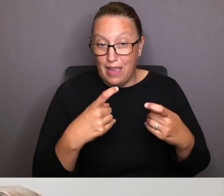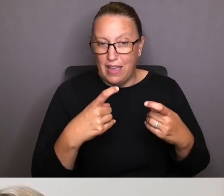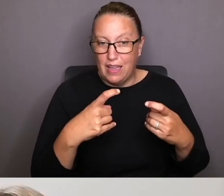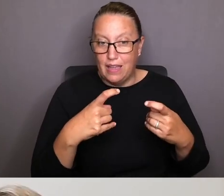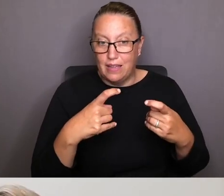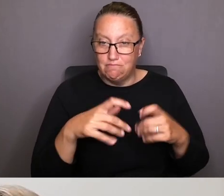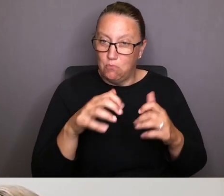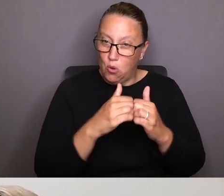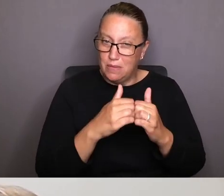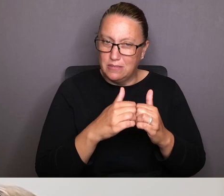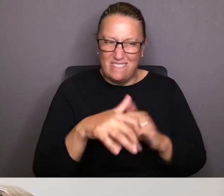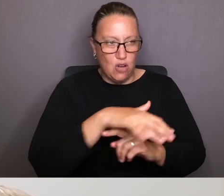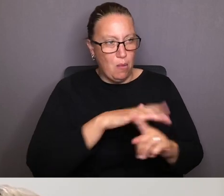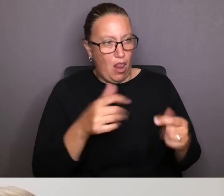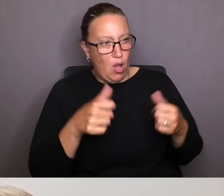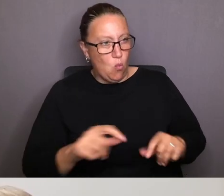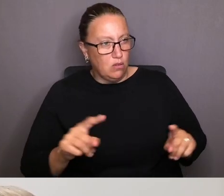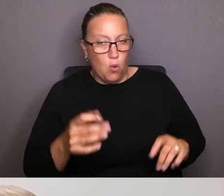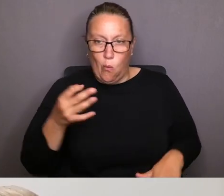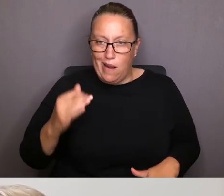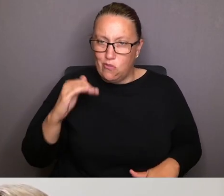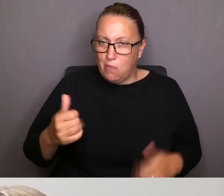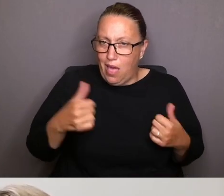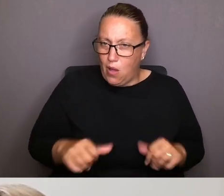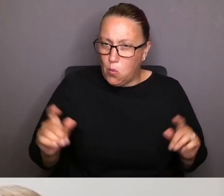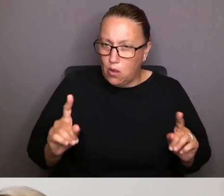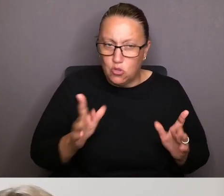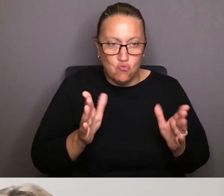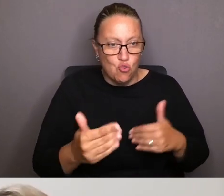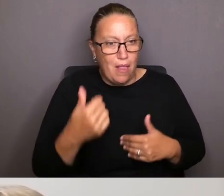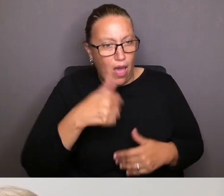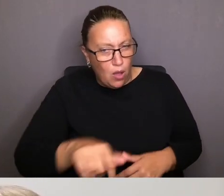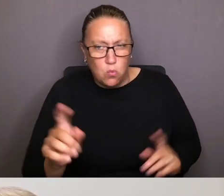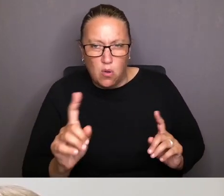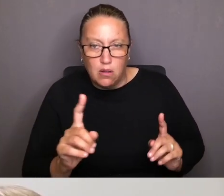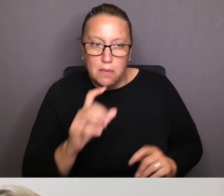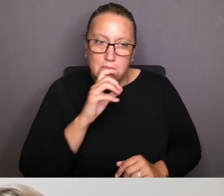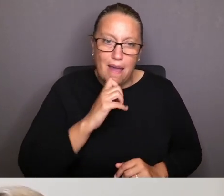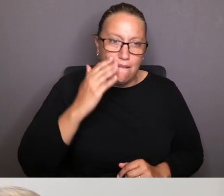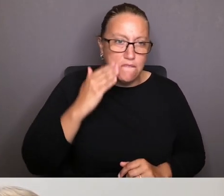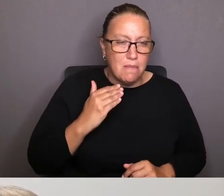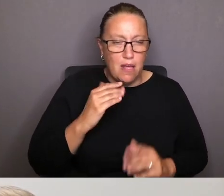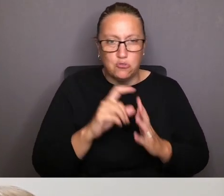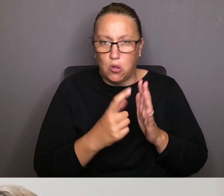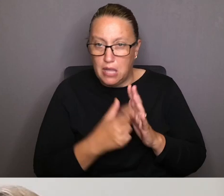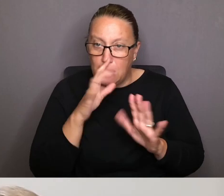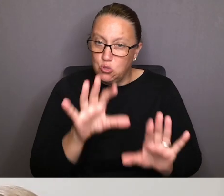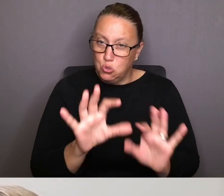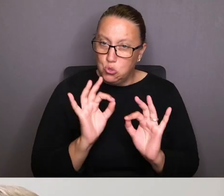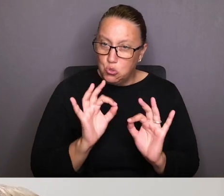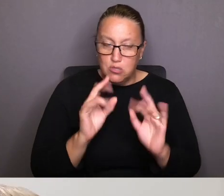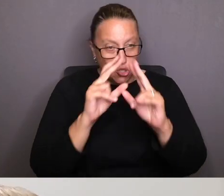also accessibility when people actually make it to an appointment. So if you get through those first barriers and can get to a healthcare appointment and